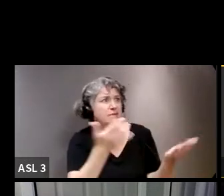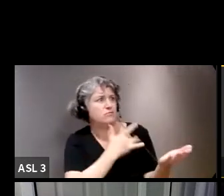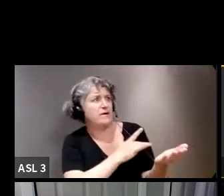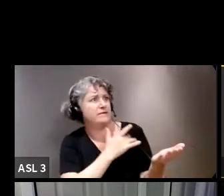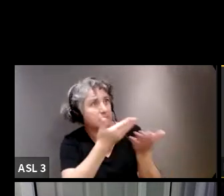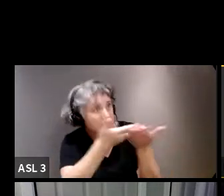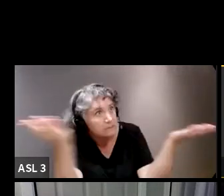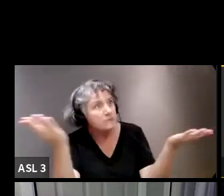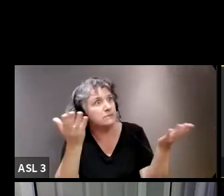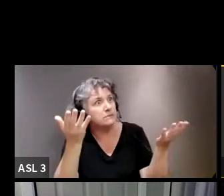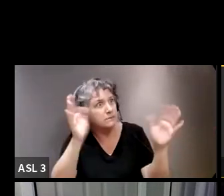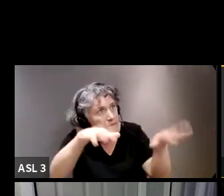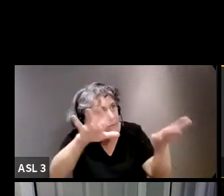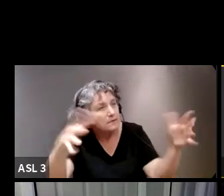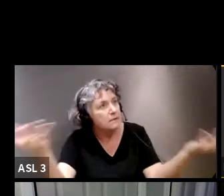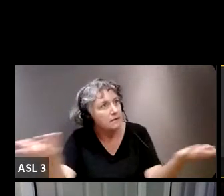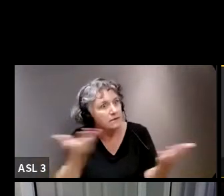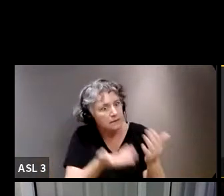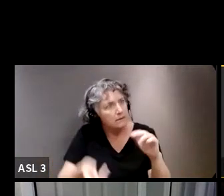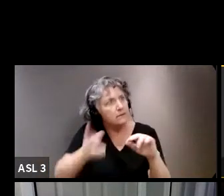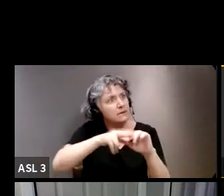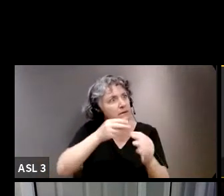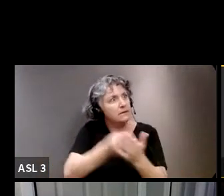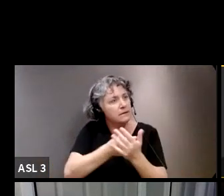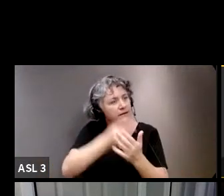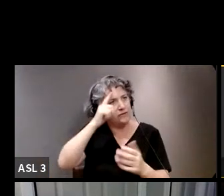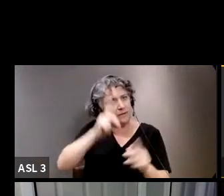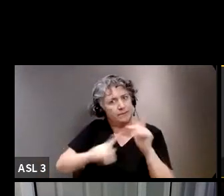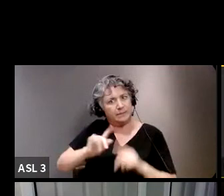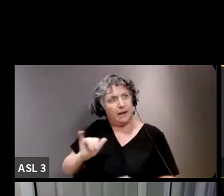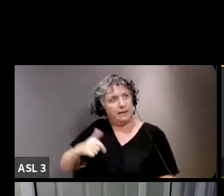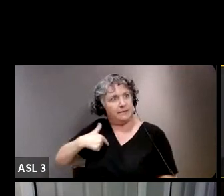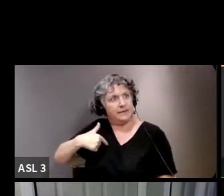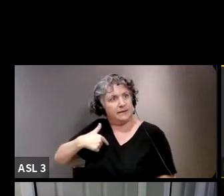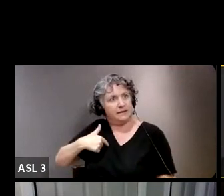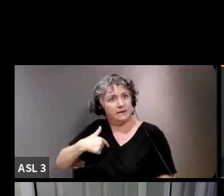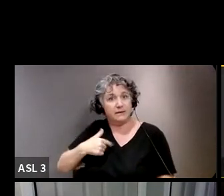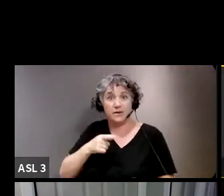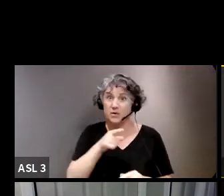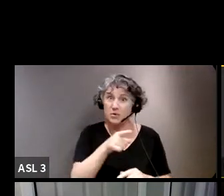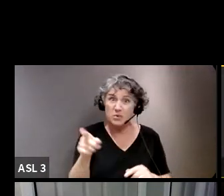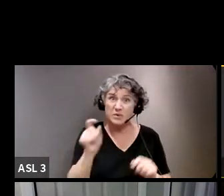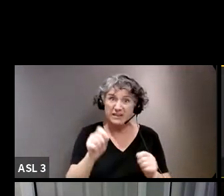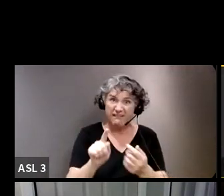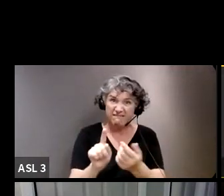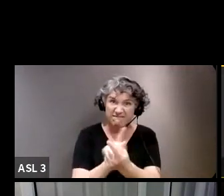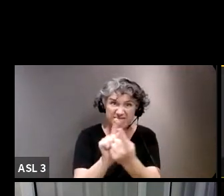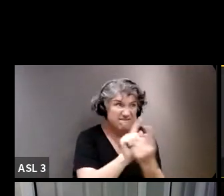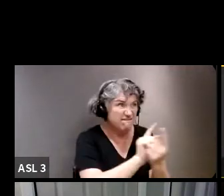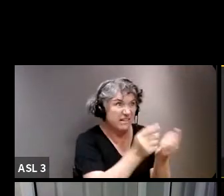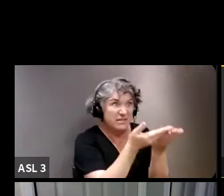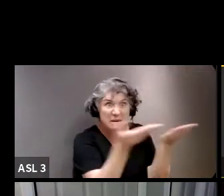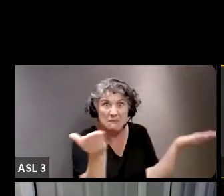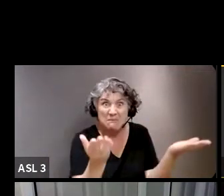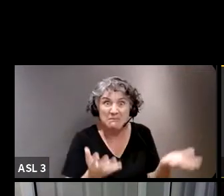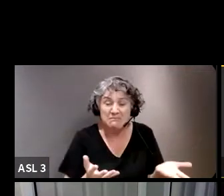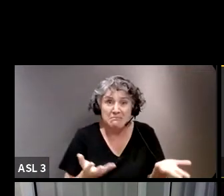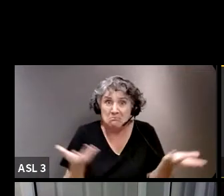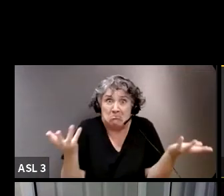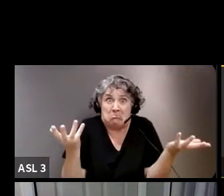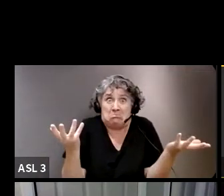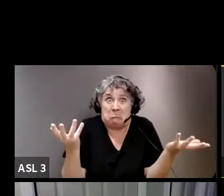guys increase the funding for people like me you have people that you can talk to as a as a in